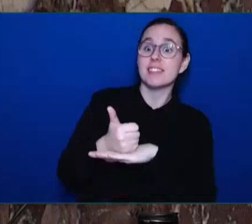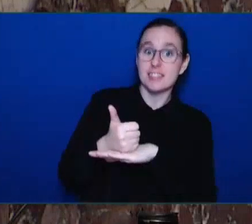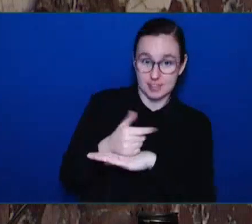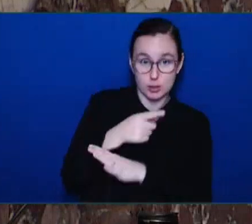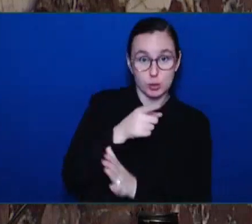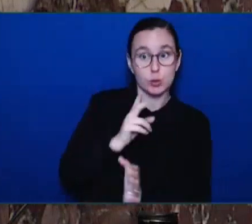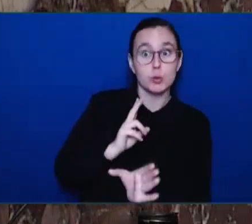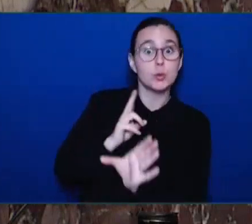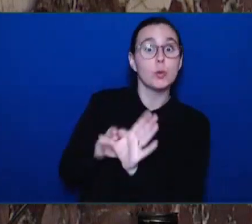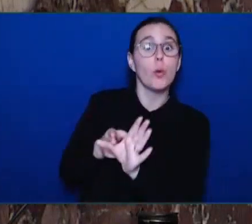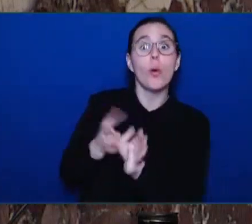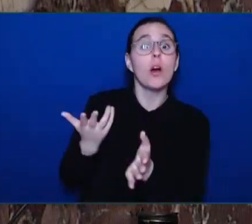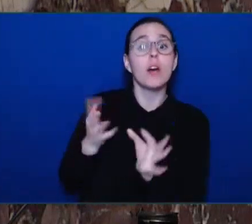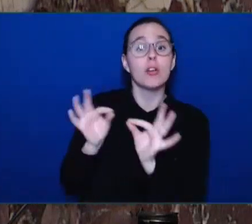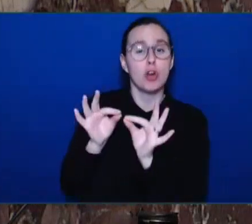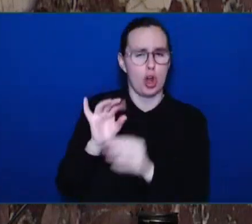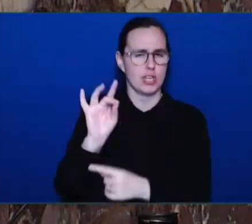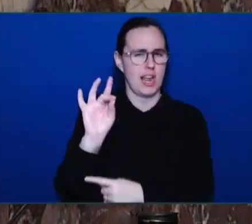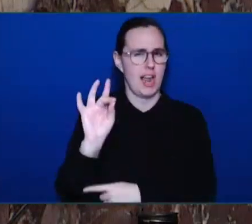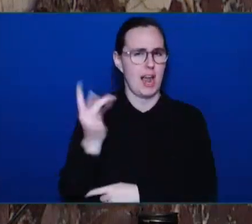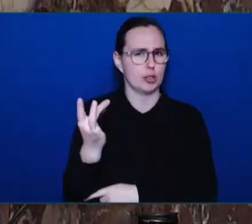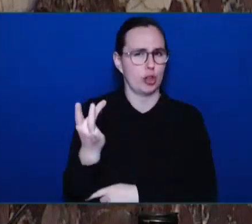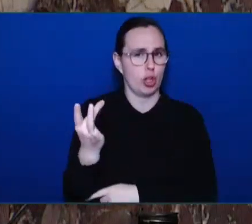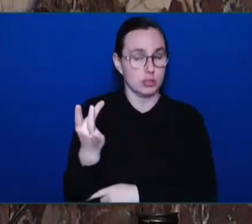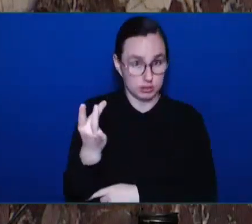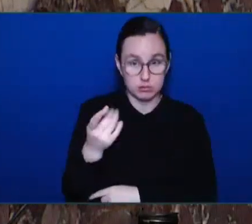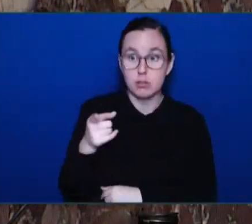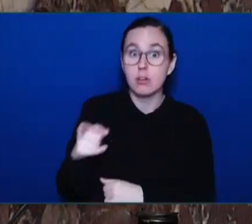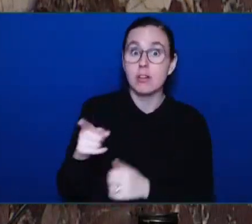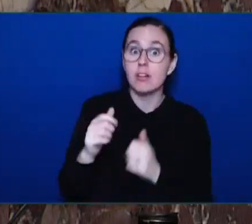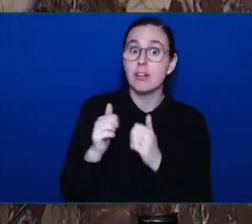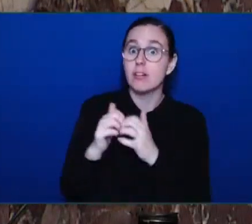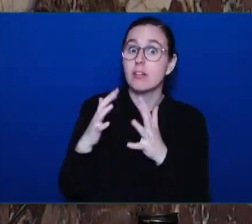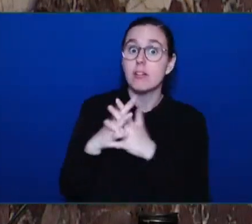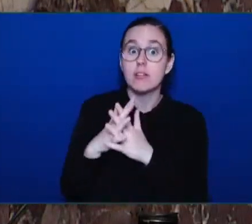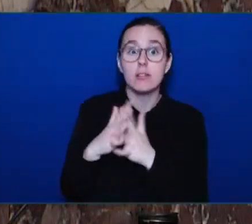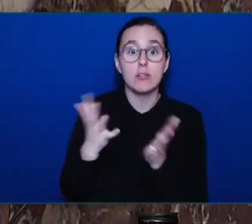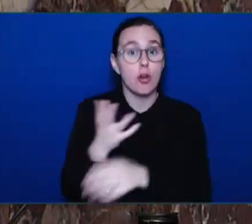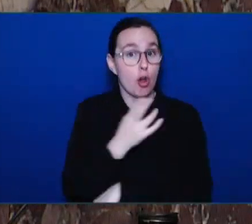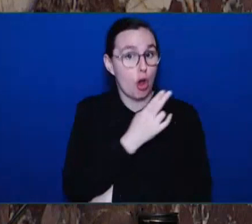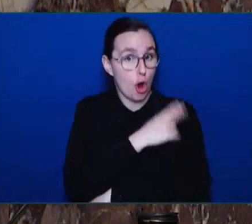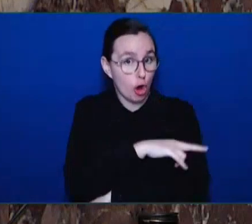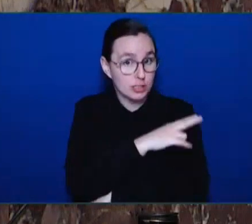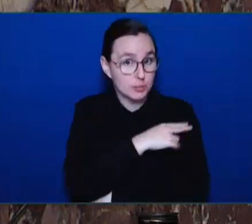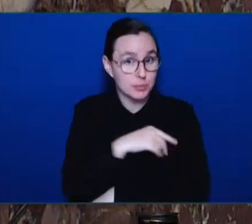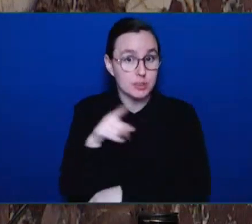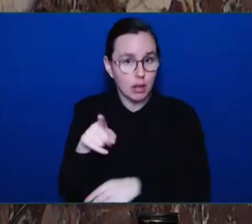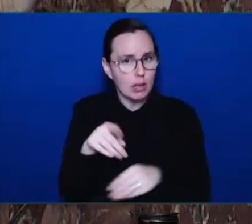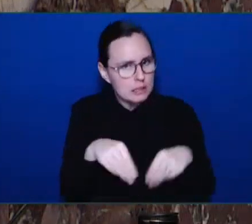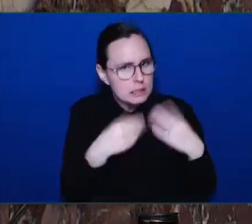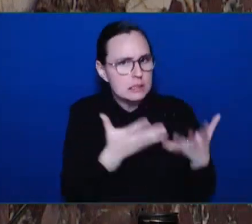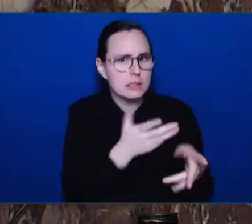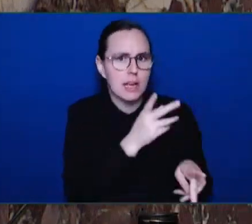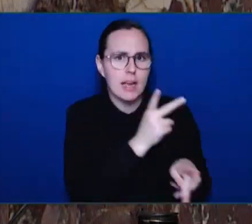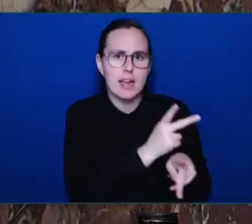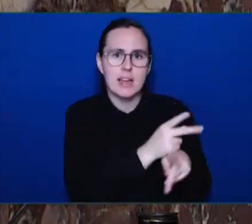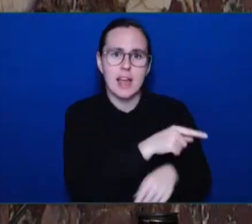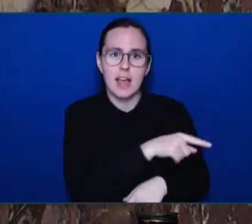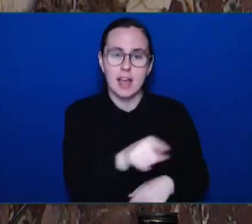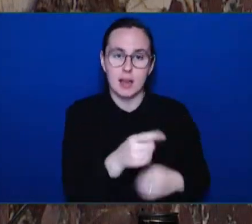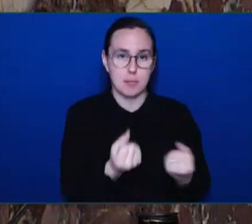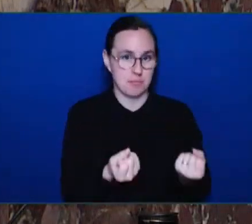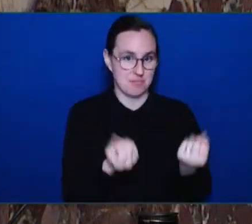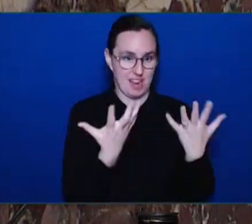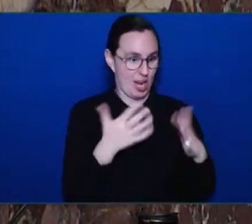hospital, since it was far closer than the hospital in either Vancouver or New Westminster and welcomed everyone. The resounding success